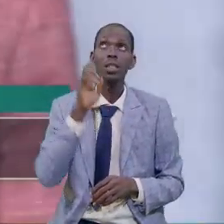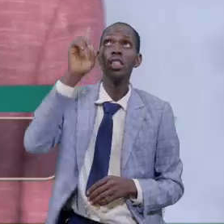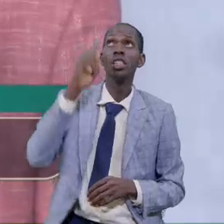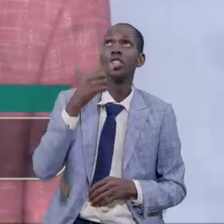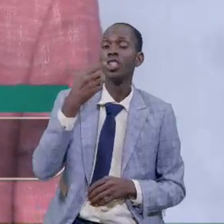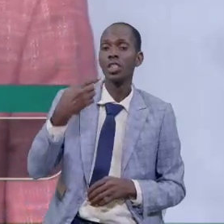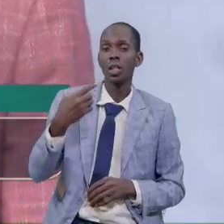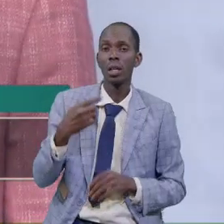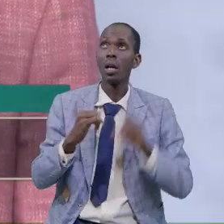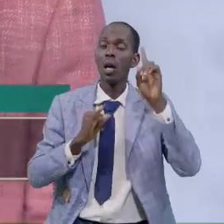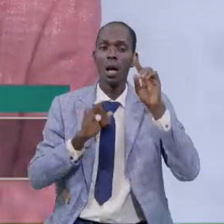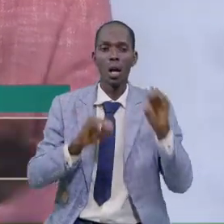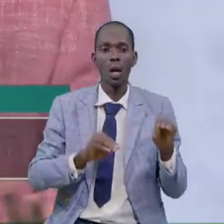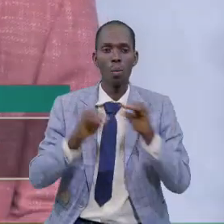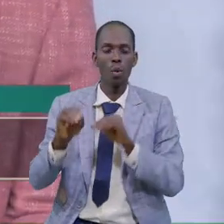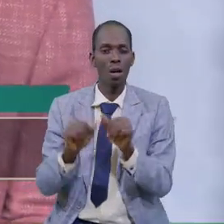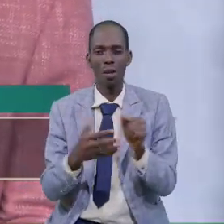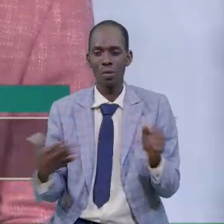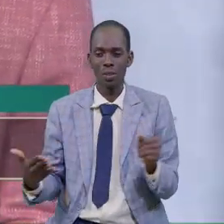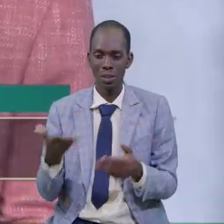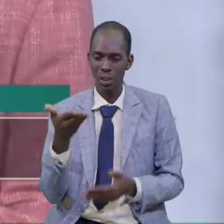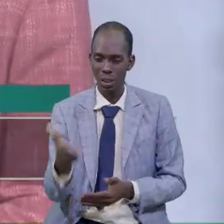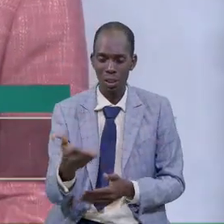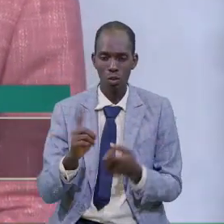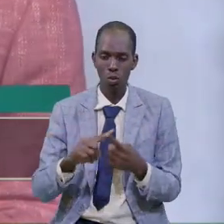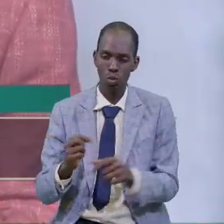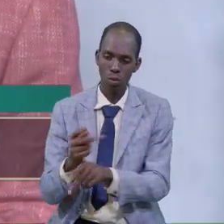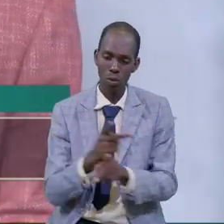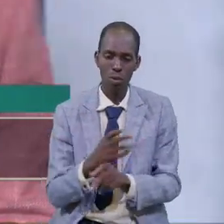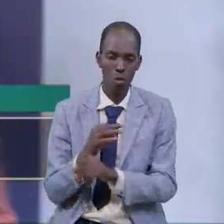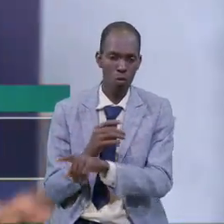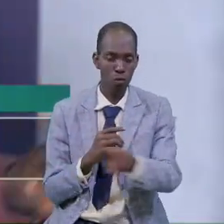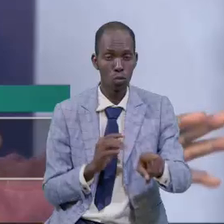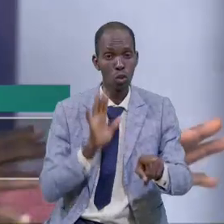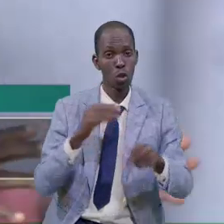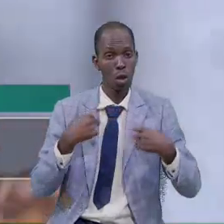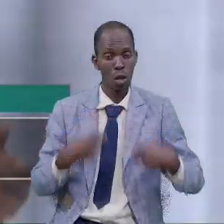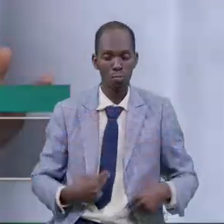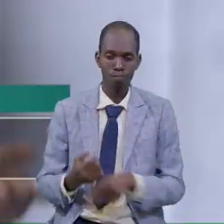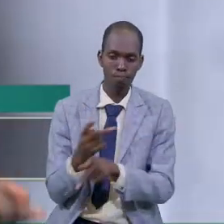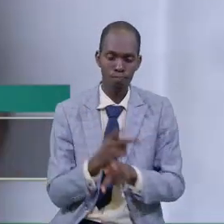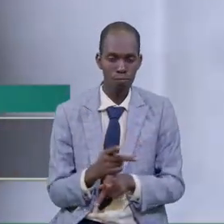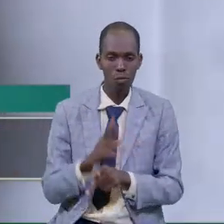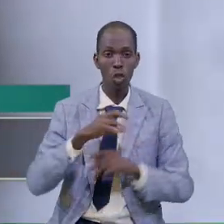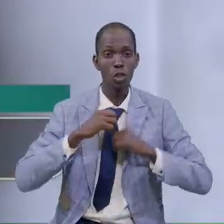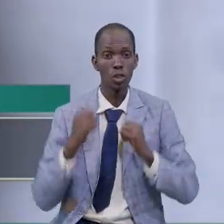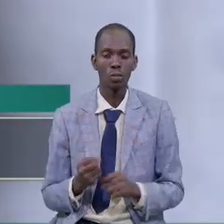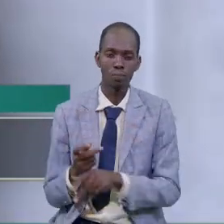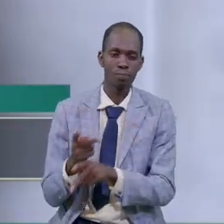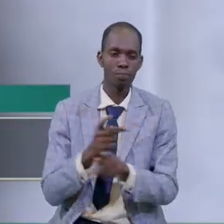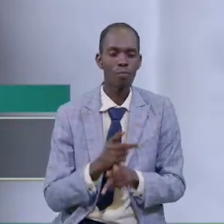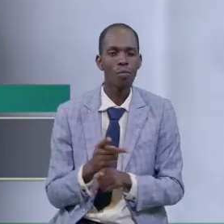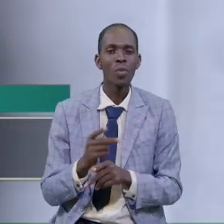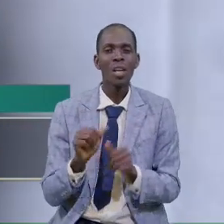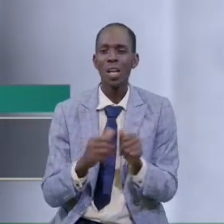to take care of you, to take care of your health, to take care of your strength. I put everything to take care of you,